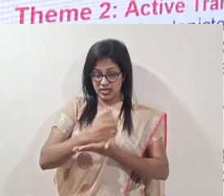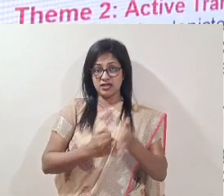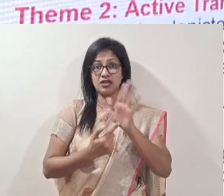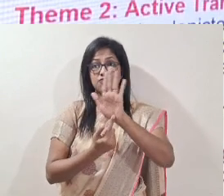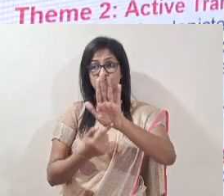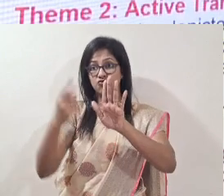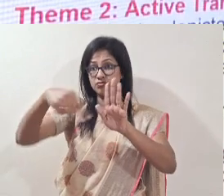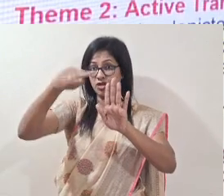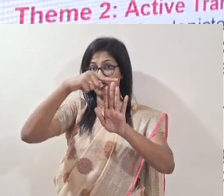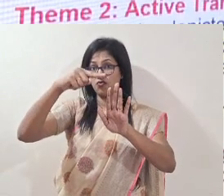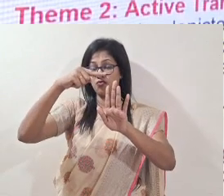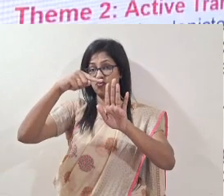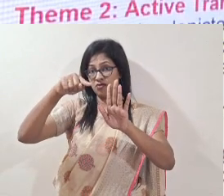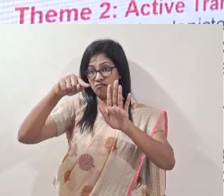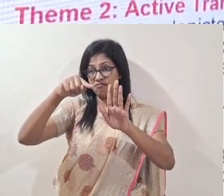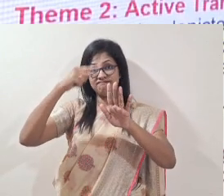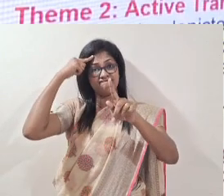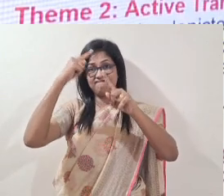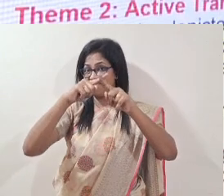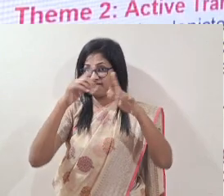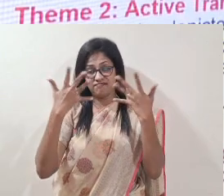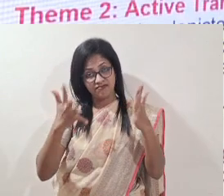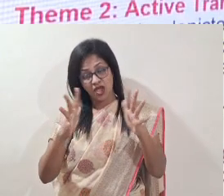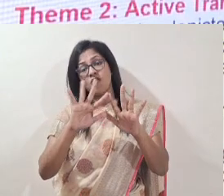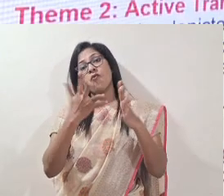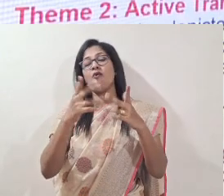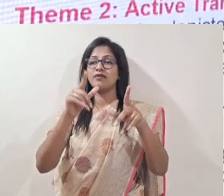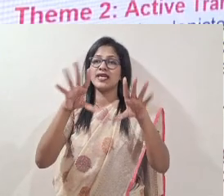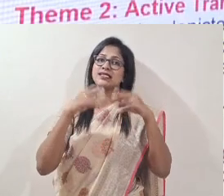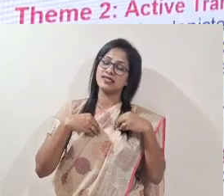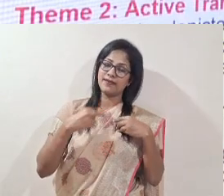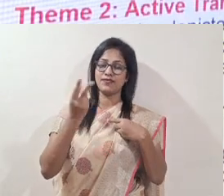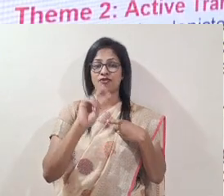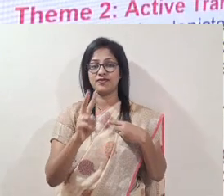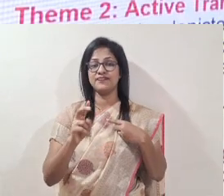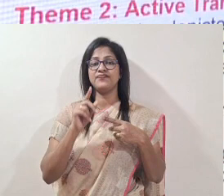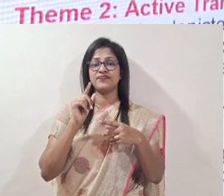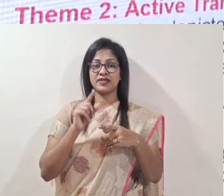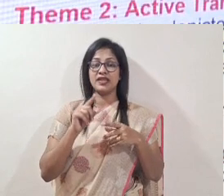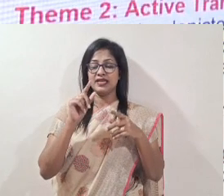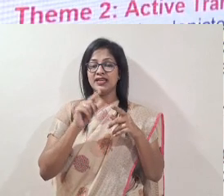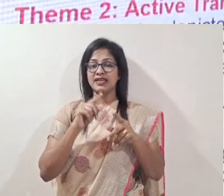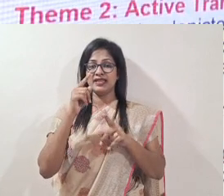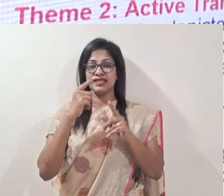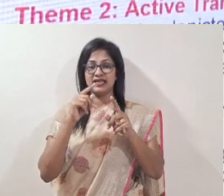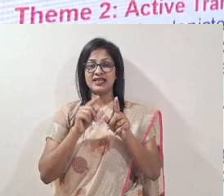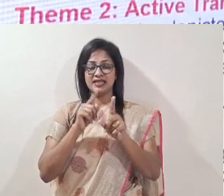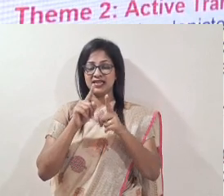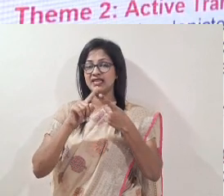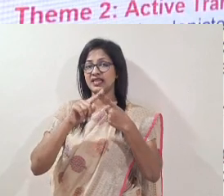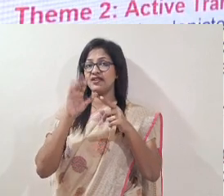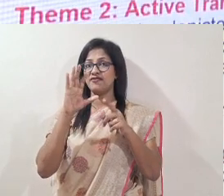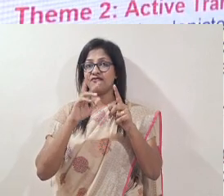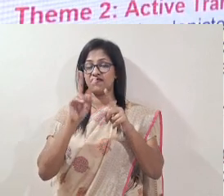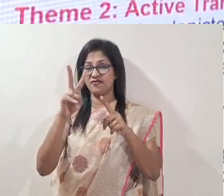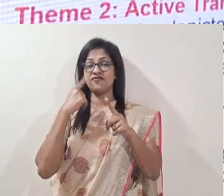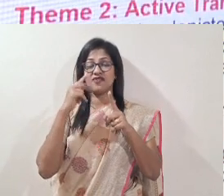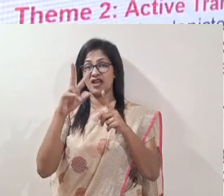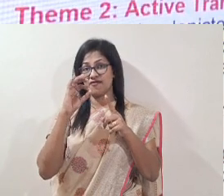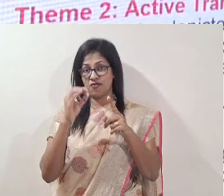data or they just complement our research. So after using Nivivo, we have found out these